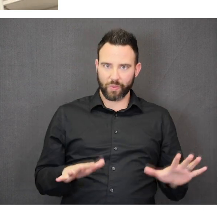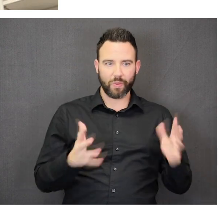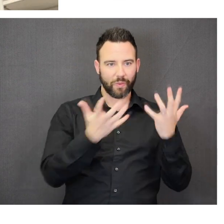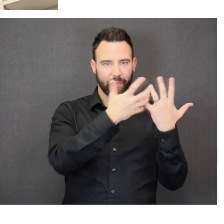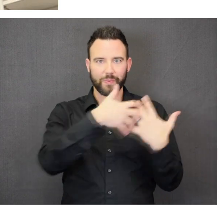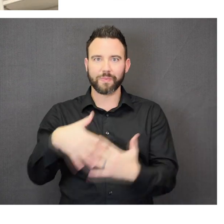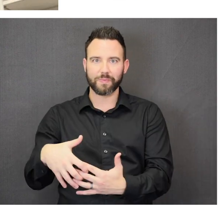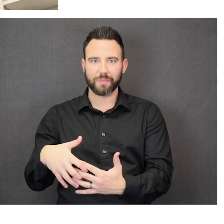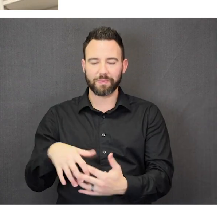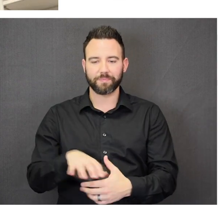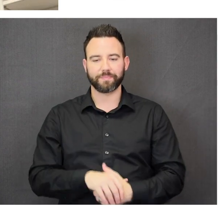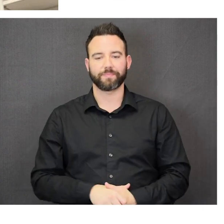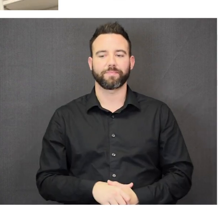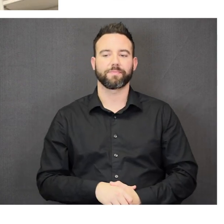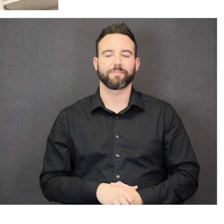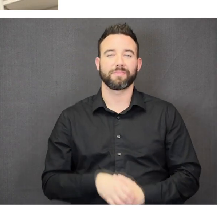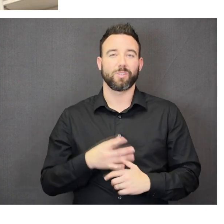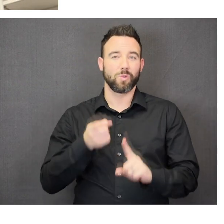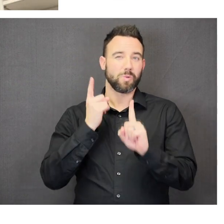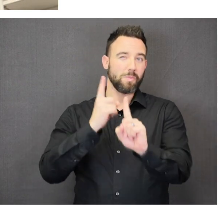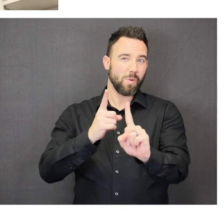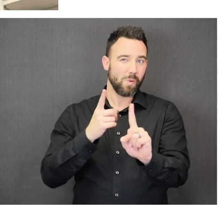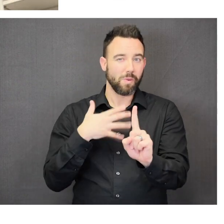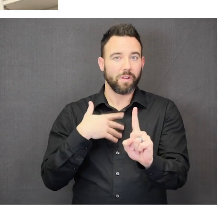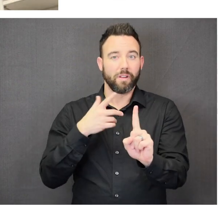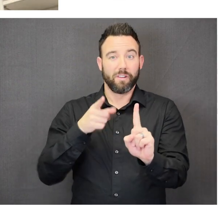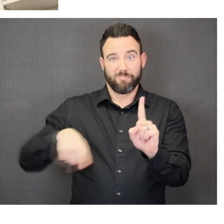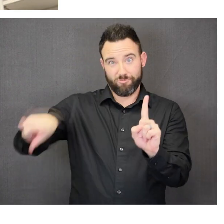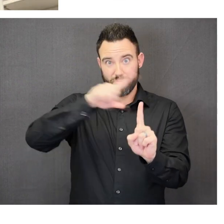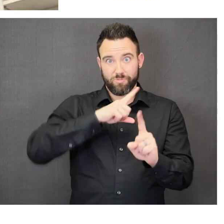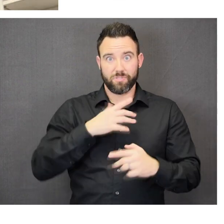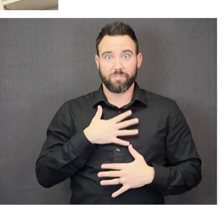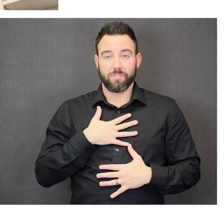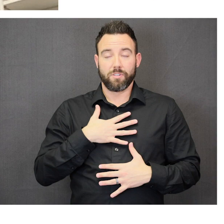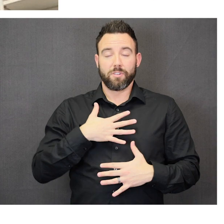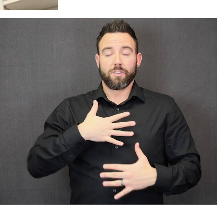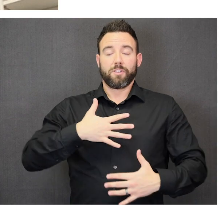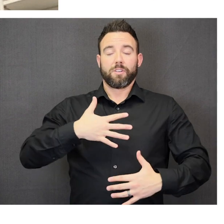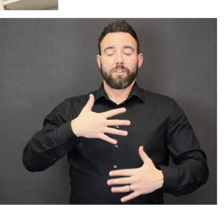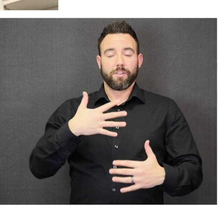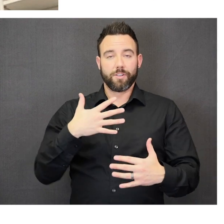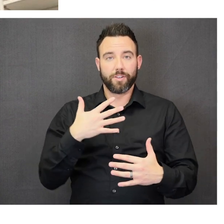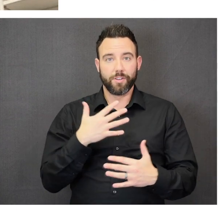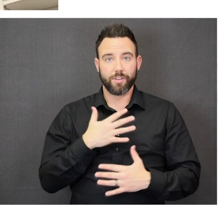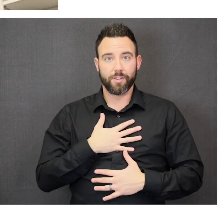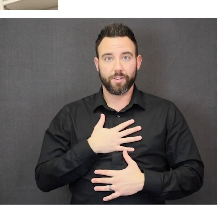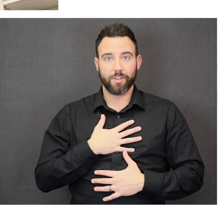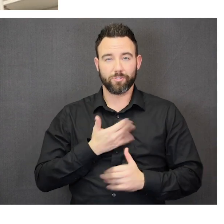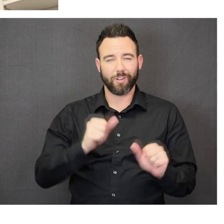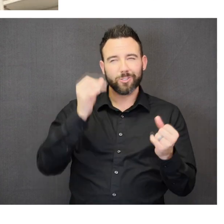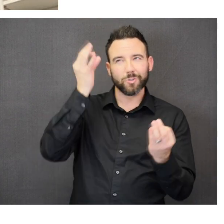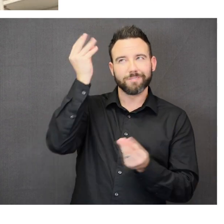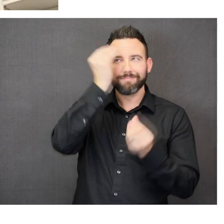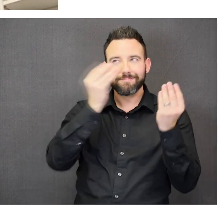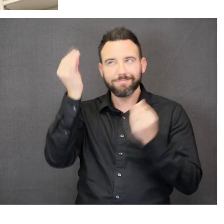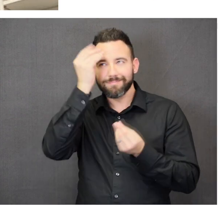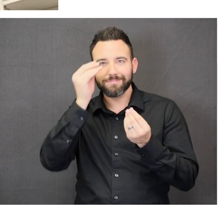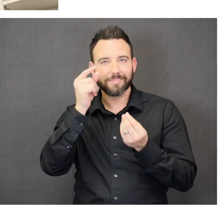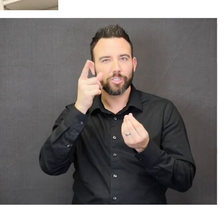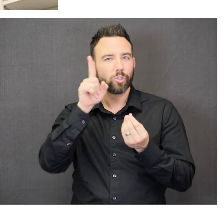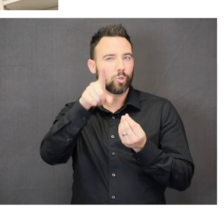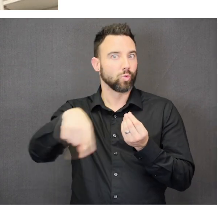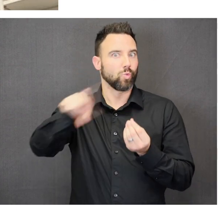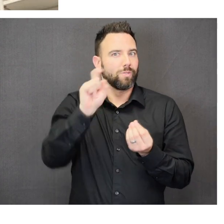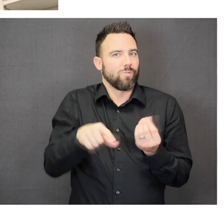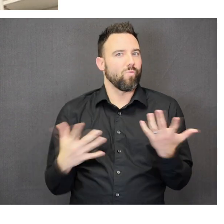family system. So, everyone take a deep breath. Hopefully there's some ideas in there that then